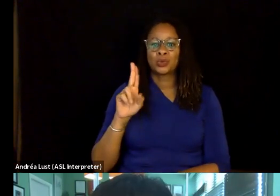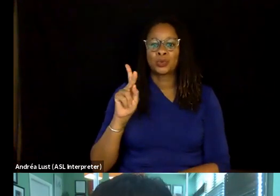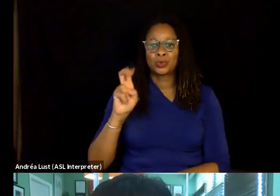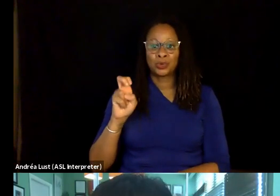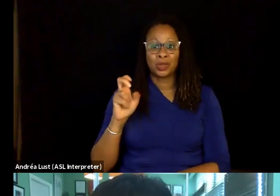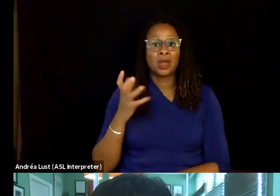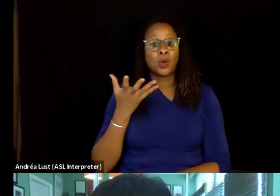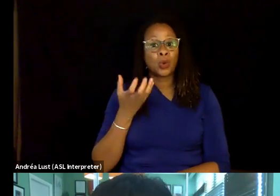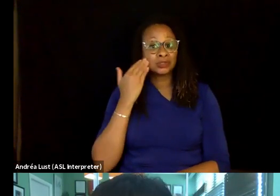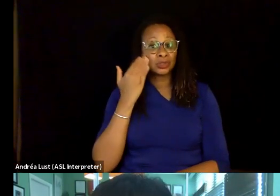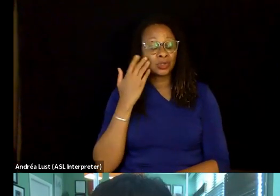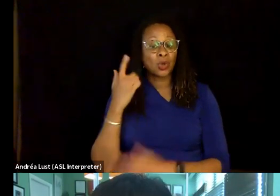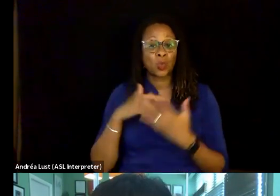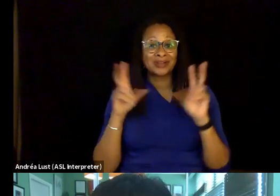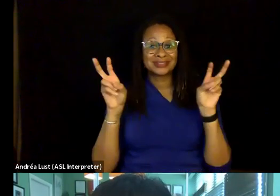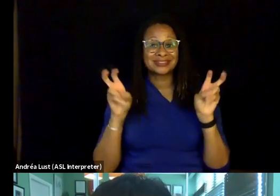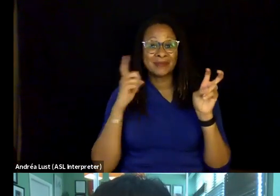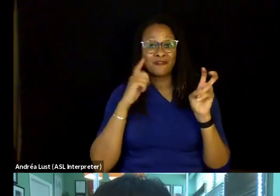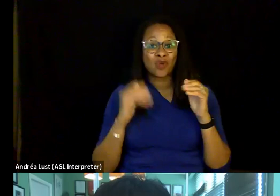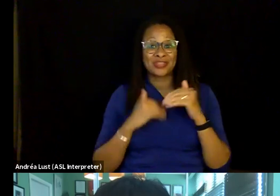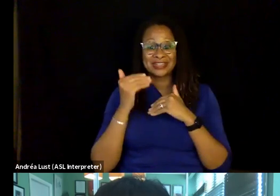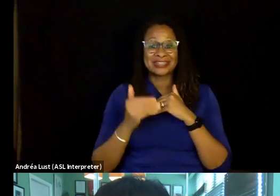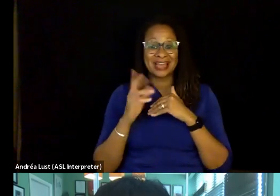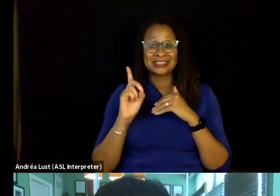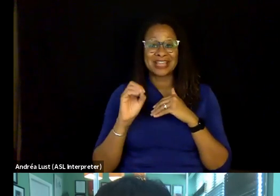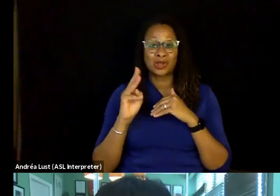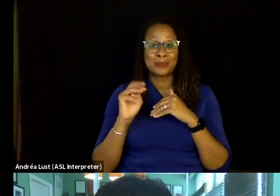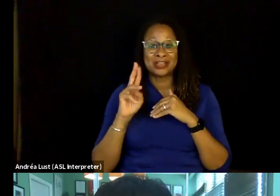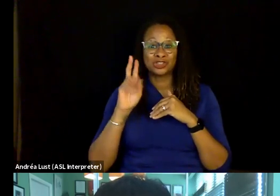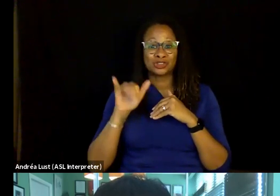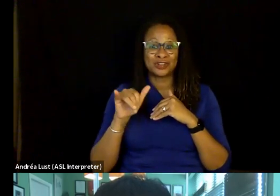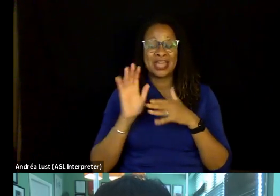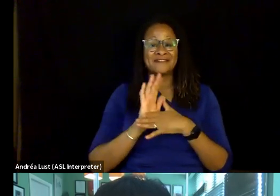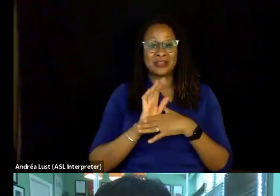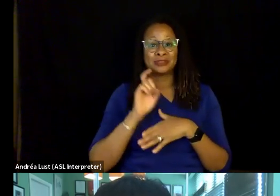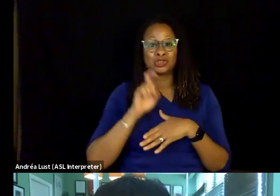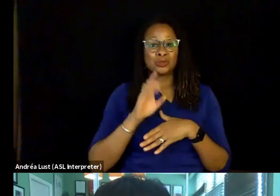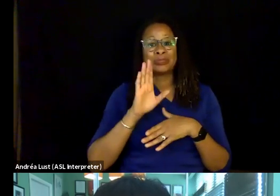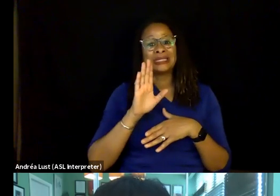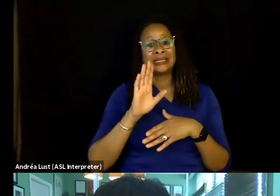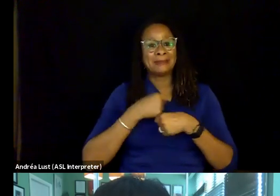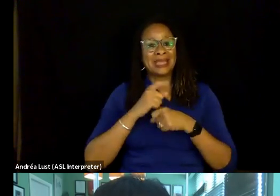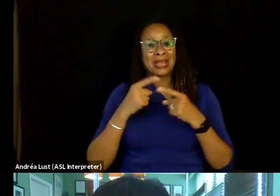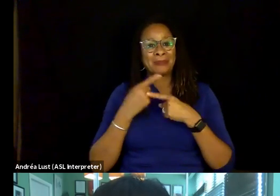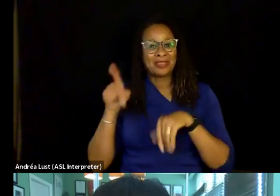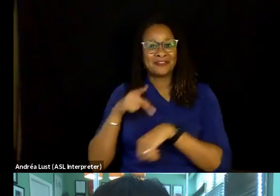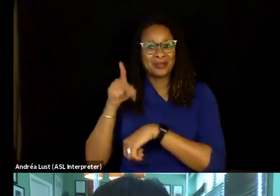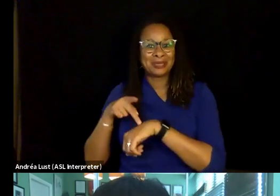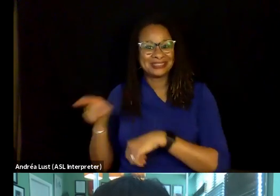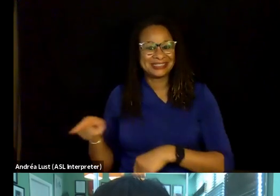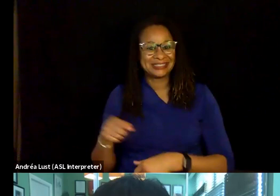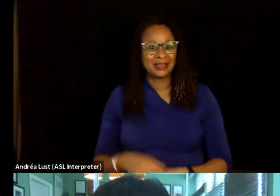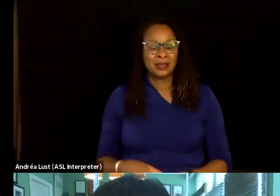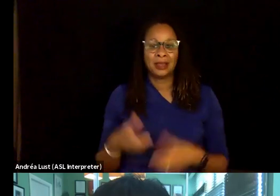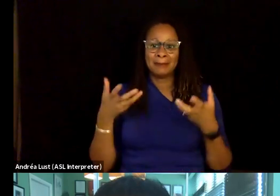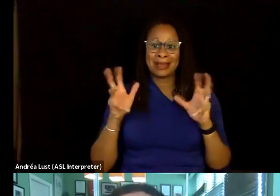know, what is the topic for the next documentary film that should be made about the Philippines?